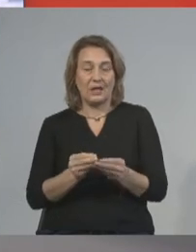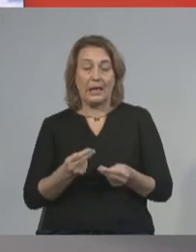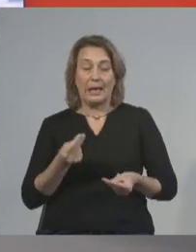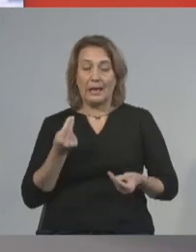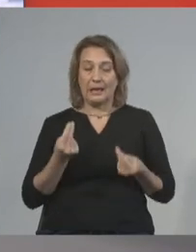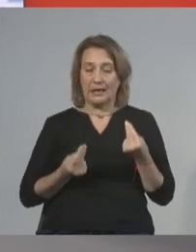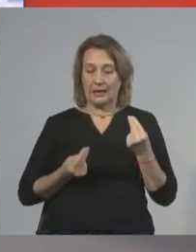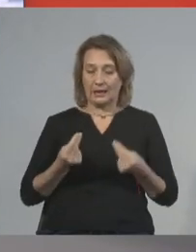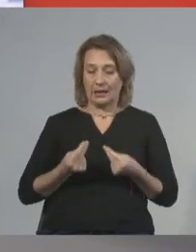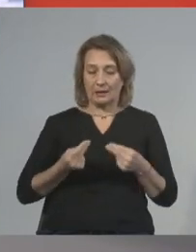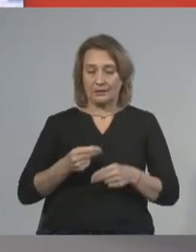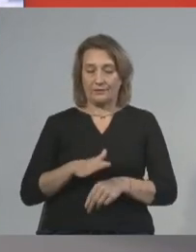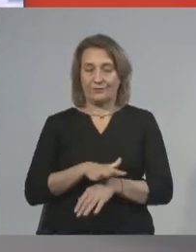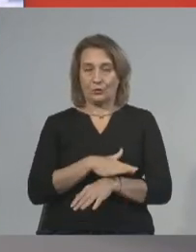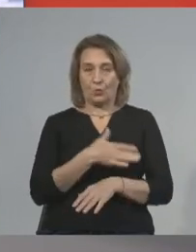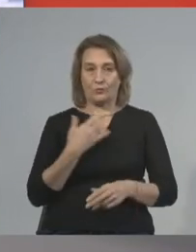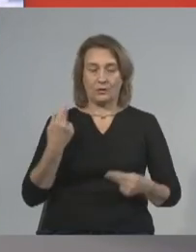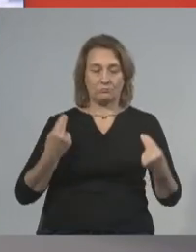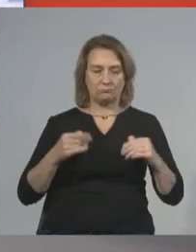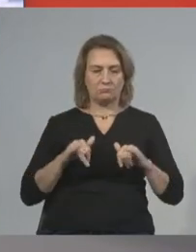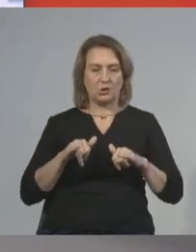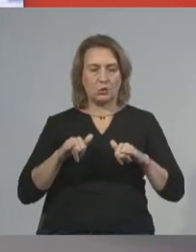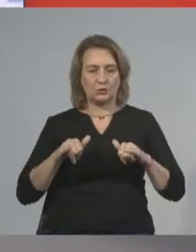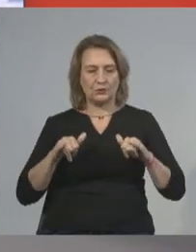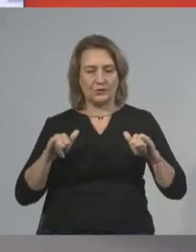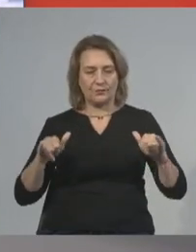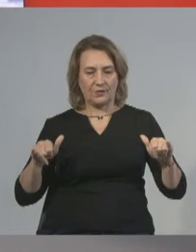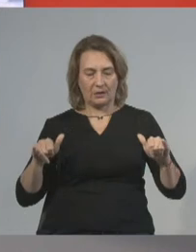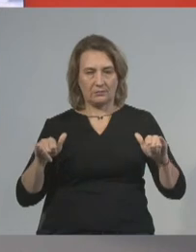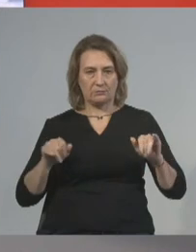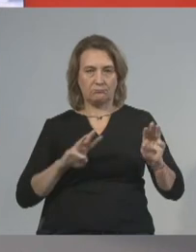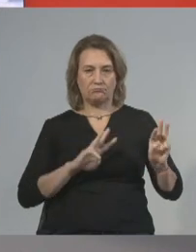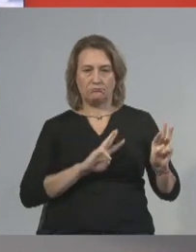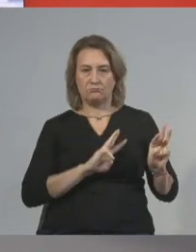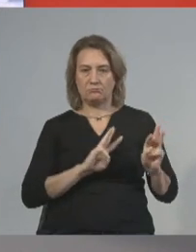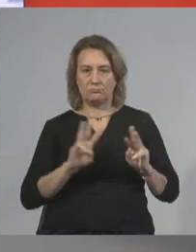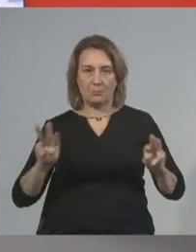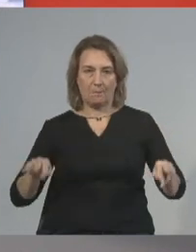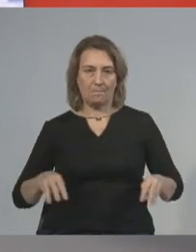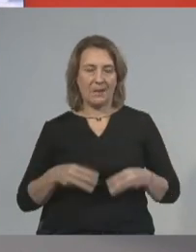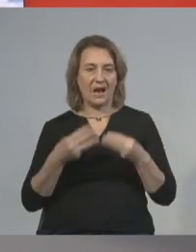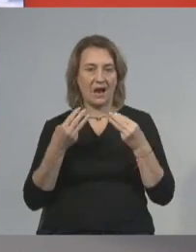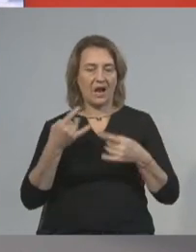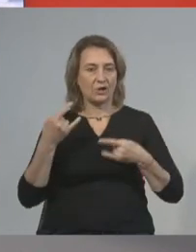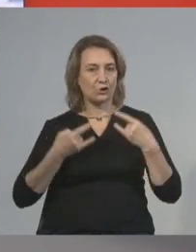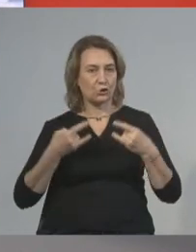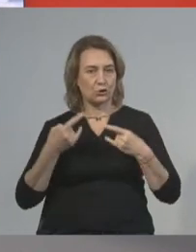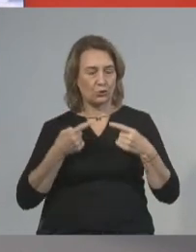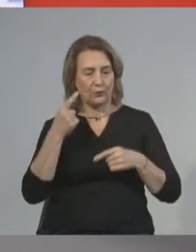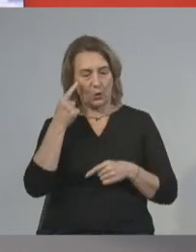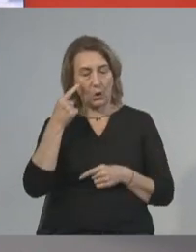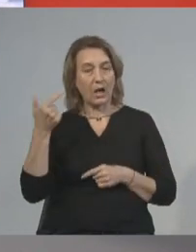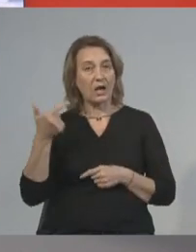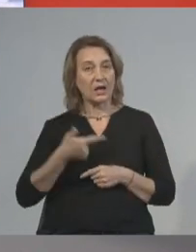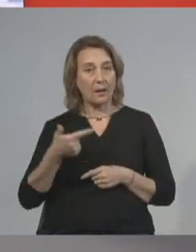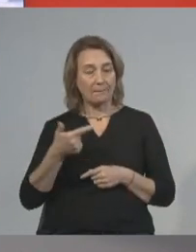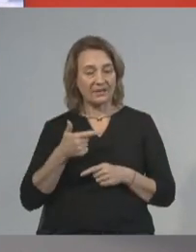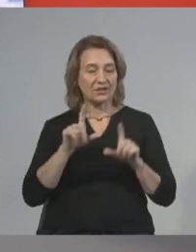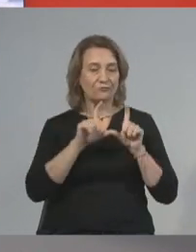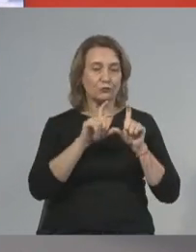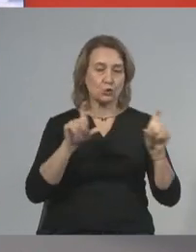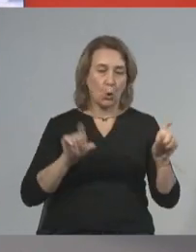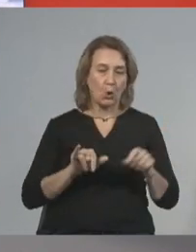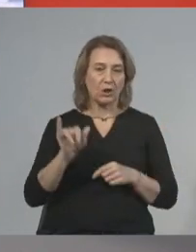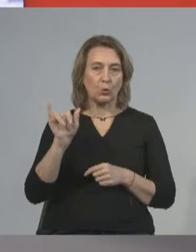hand in hand and play a long game and develop media media literacy in the society and to